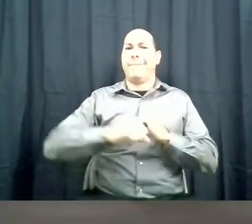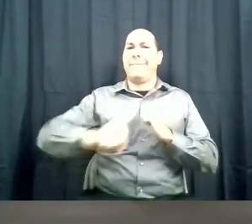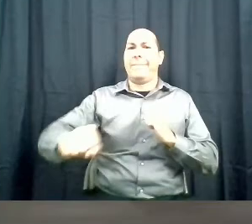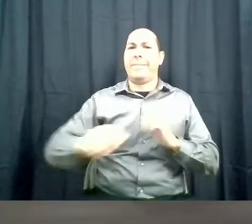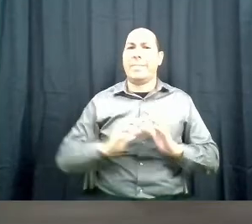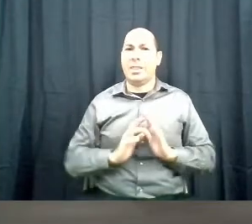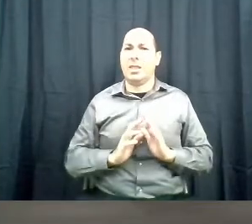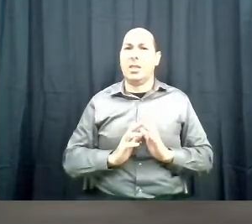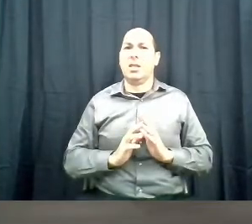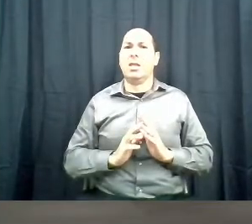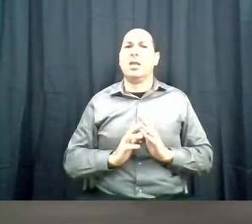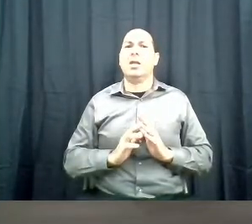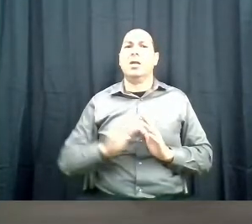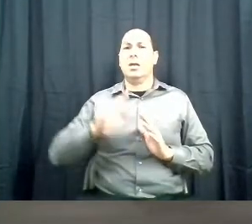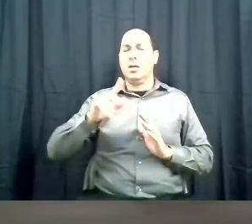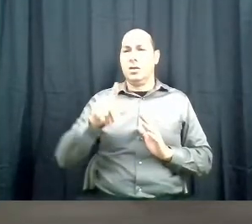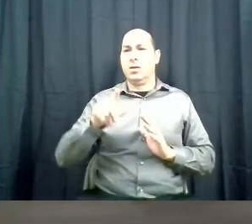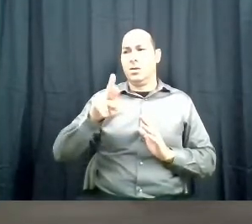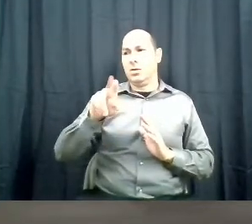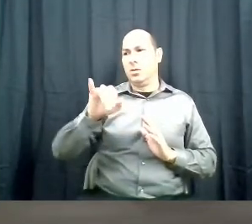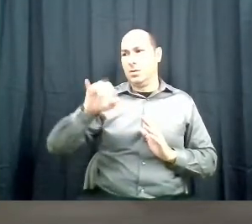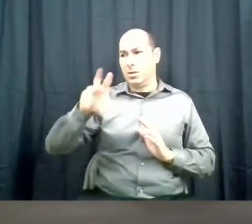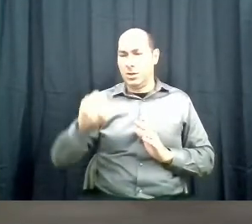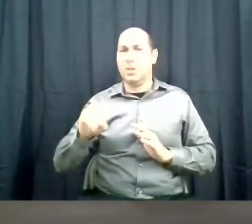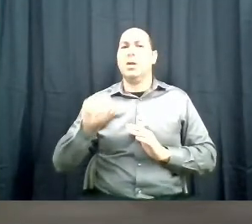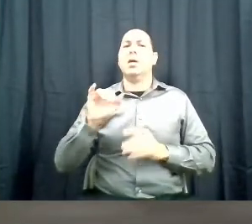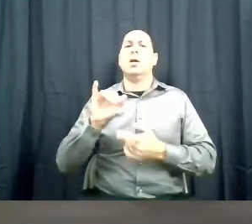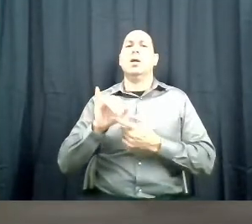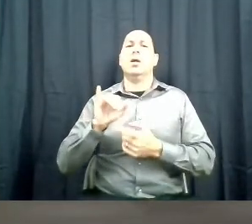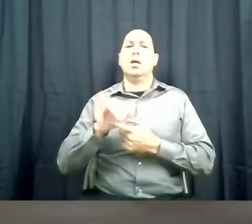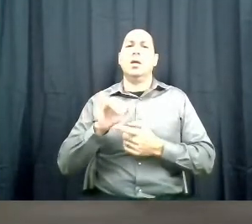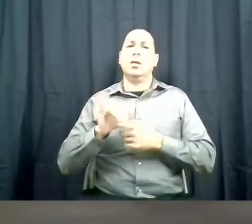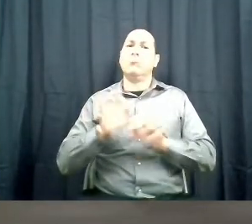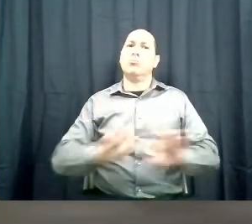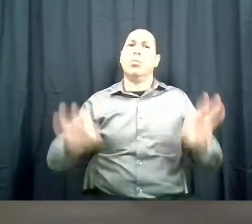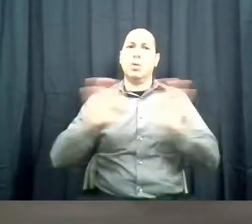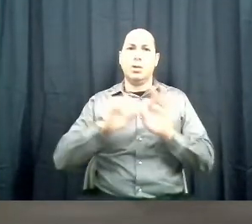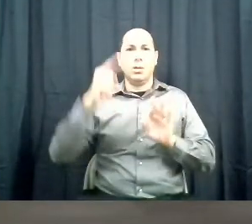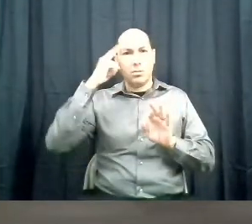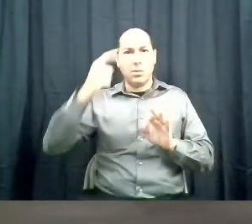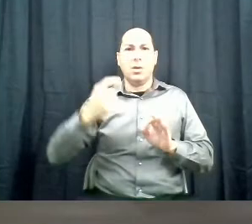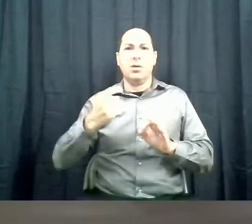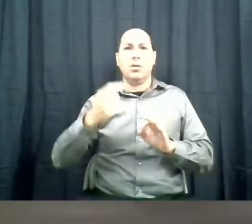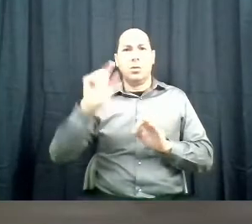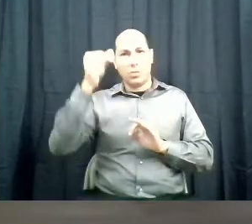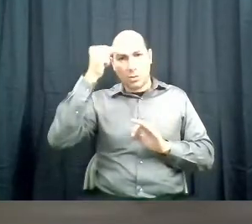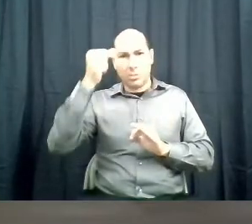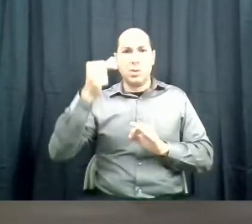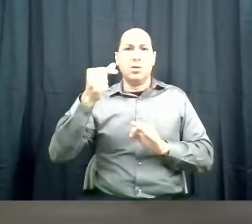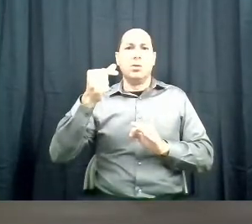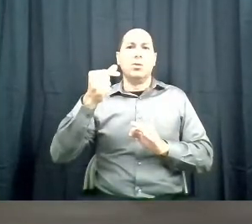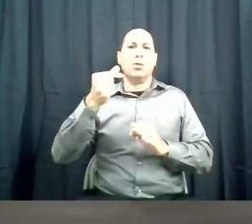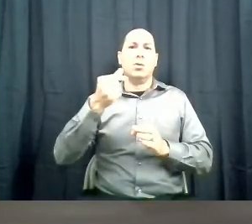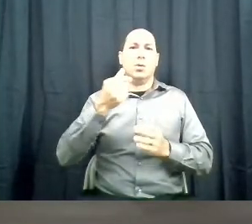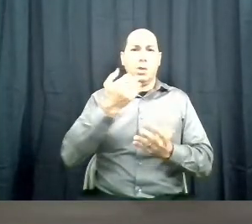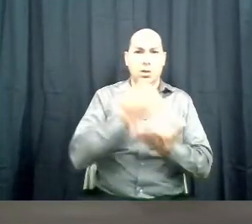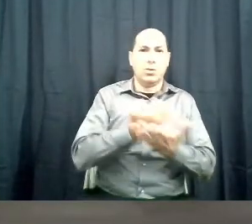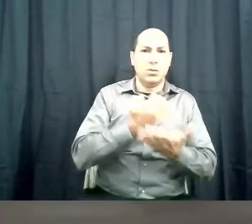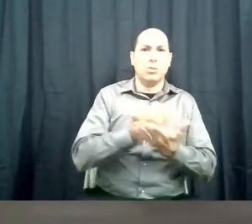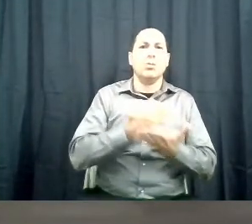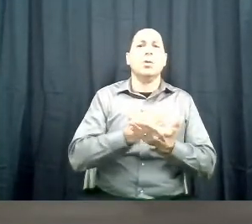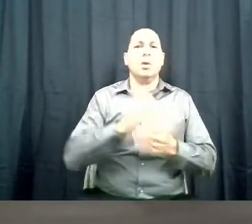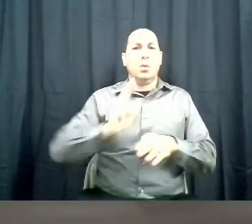portfolio represents one of the most valuable tools of the economic development package that the government of Puerto Rico uses to attract investment onto the